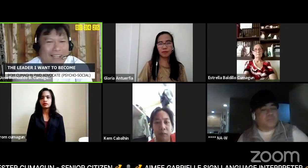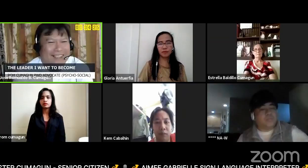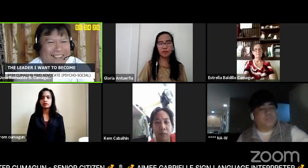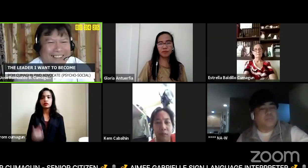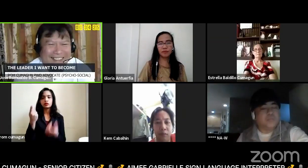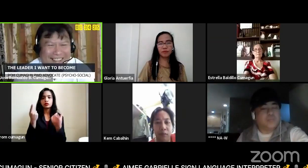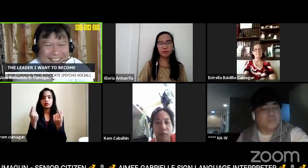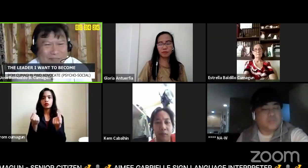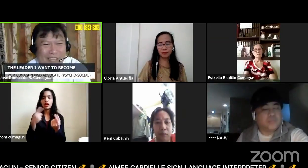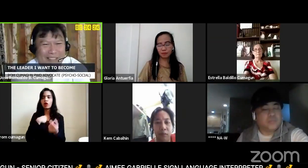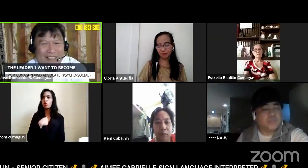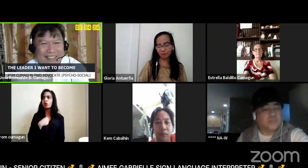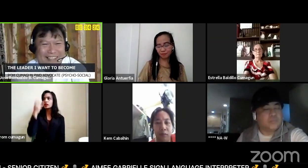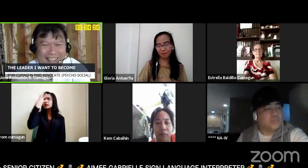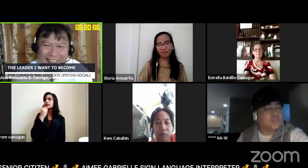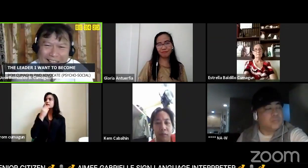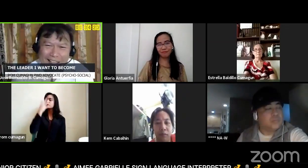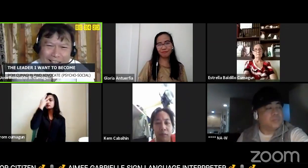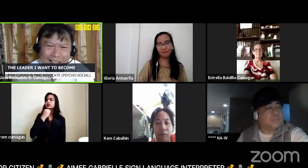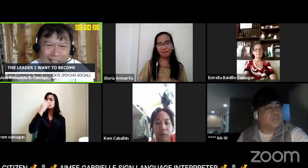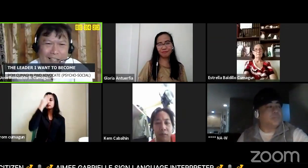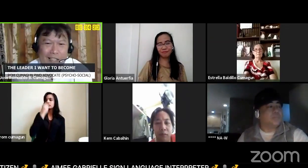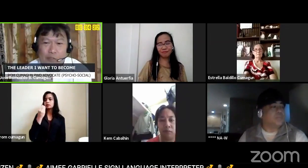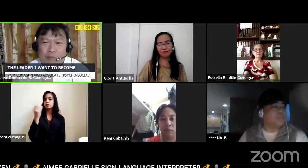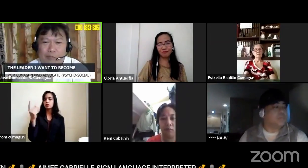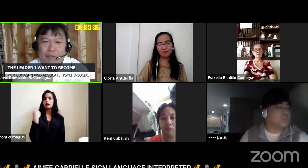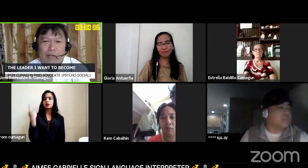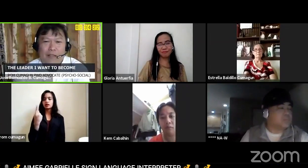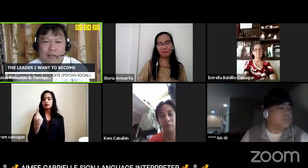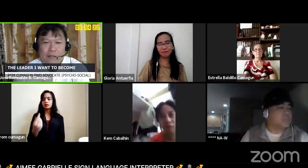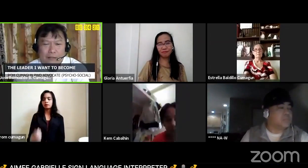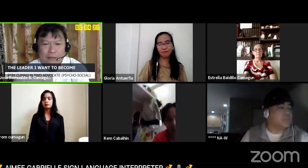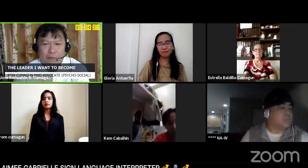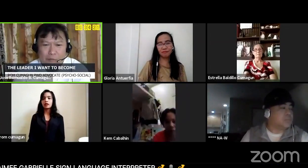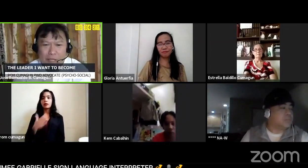to sleep as much as I can. And